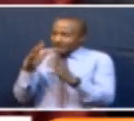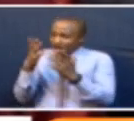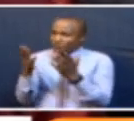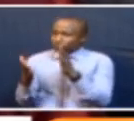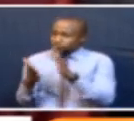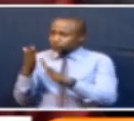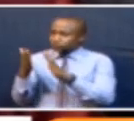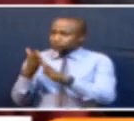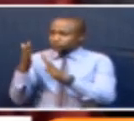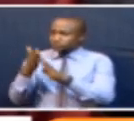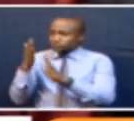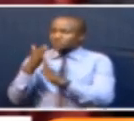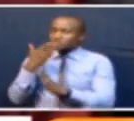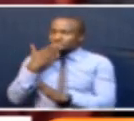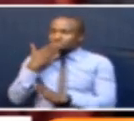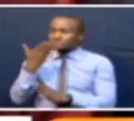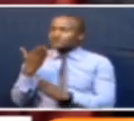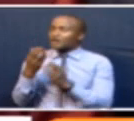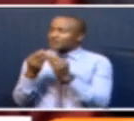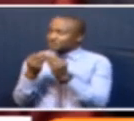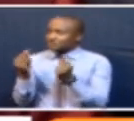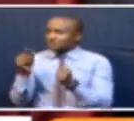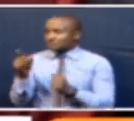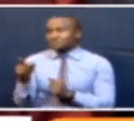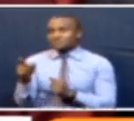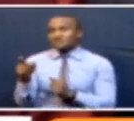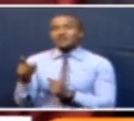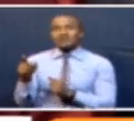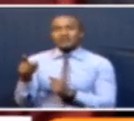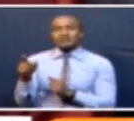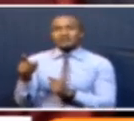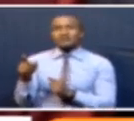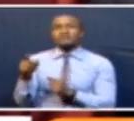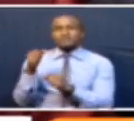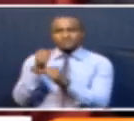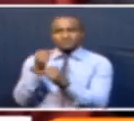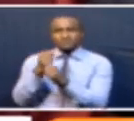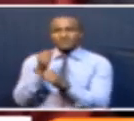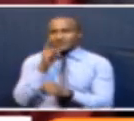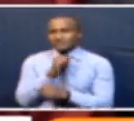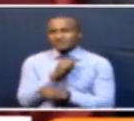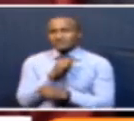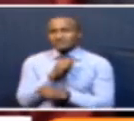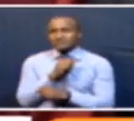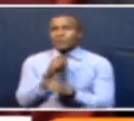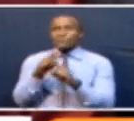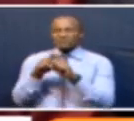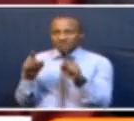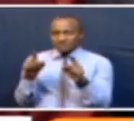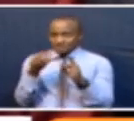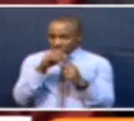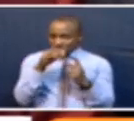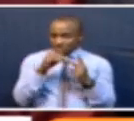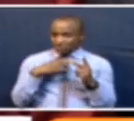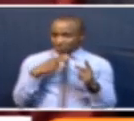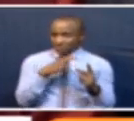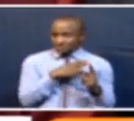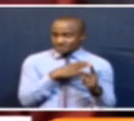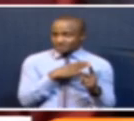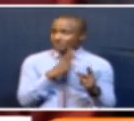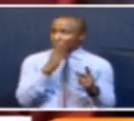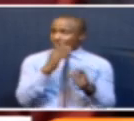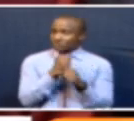or not they responded. So that they were able to do. But what this select committee will do is